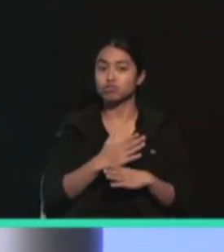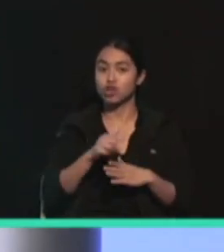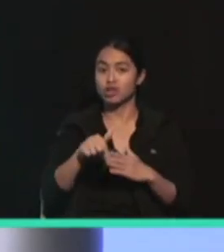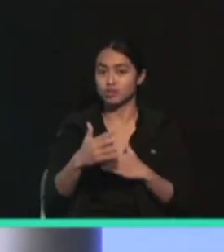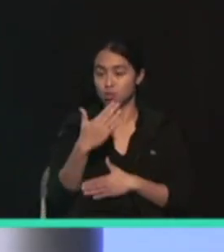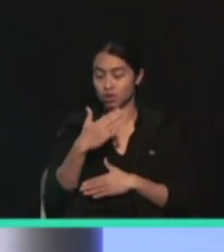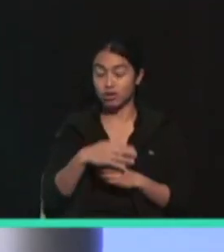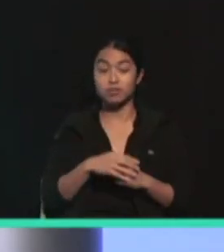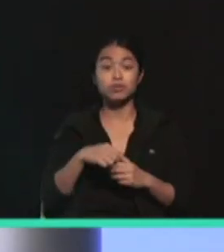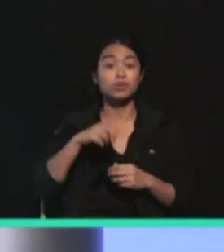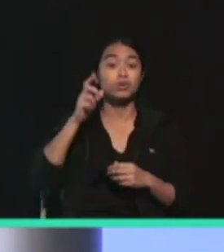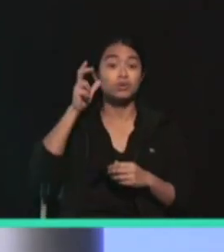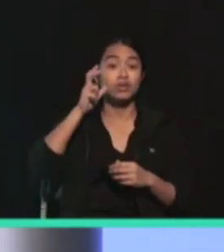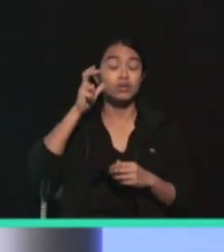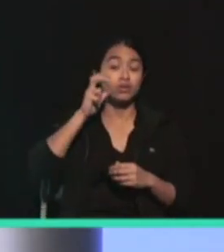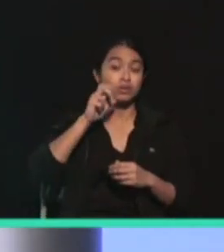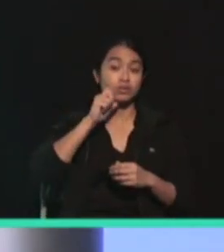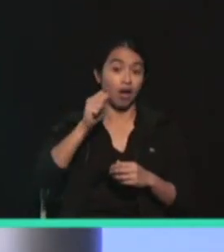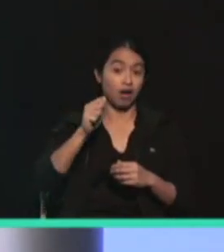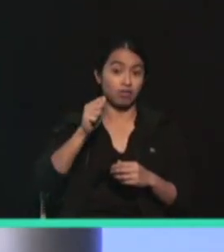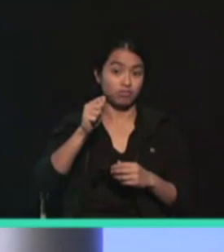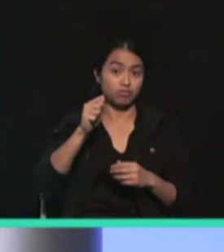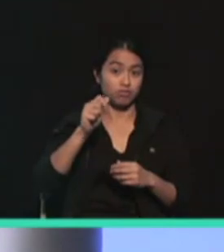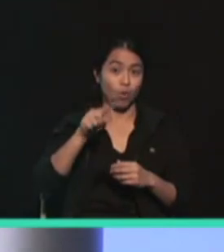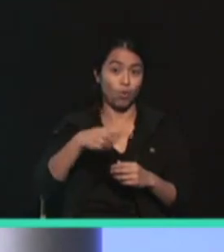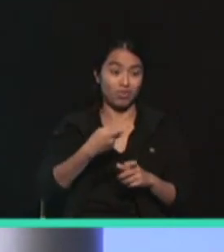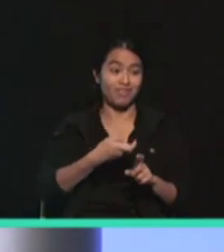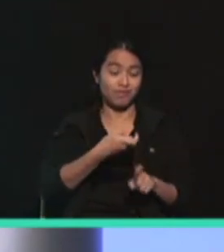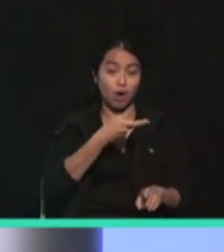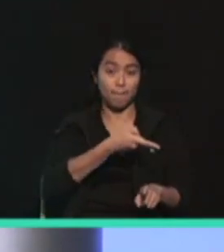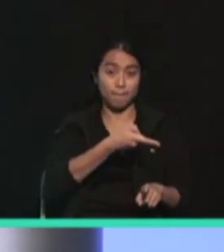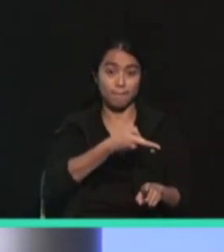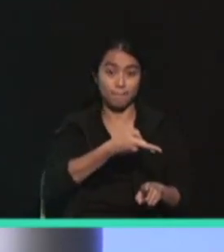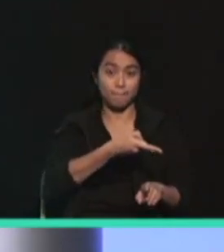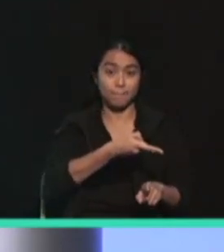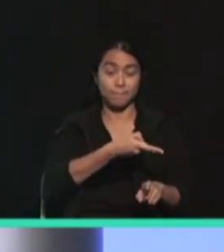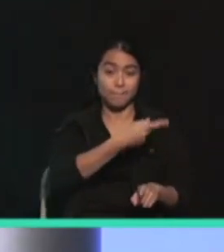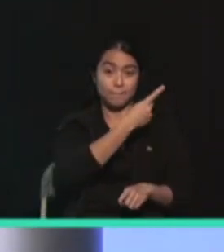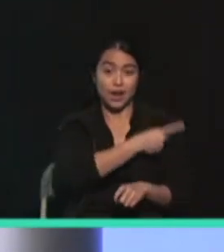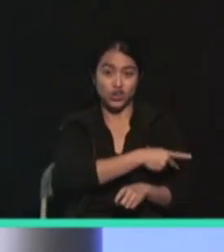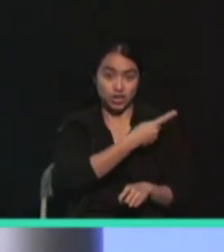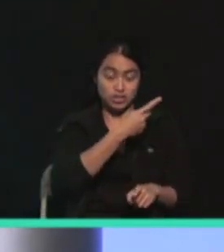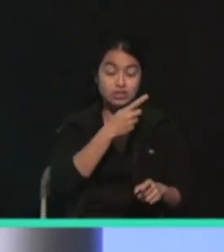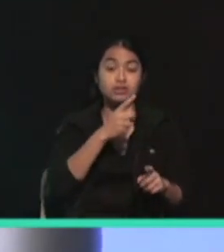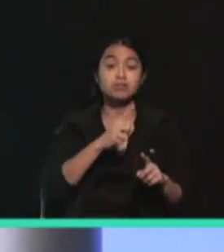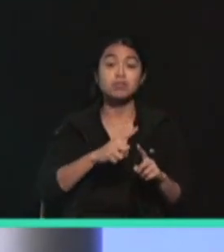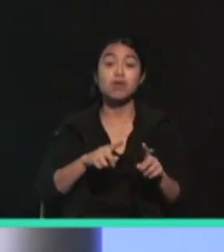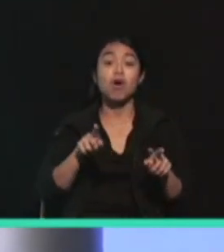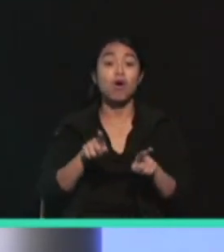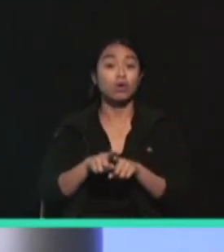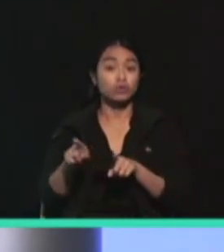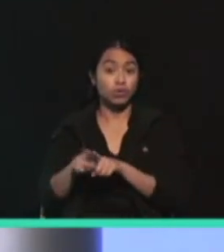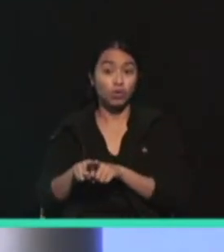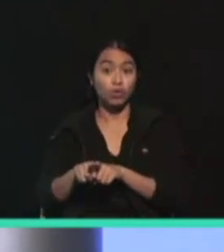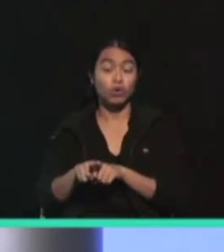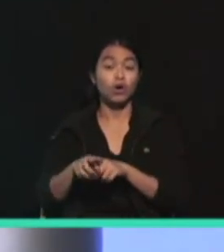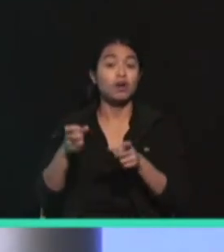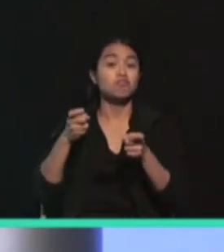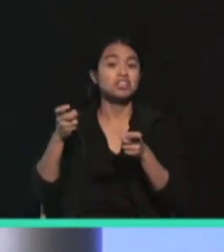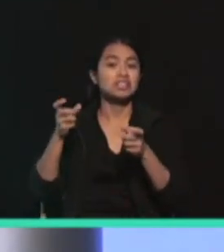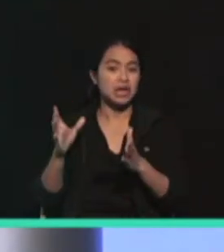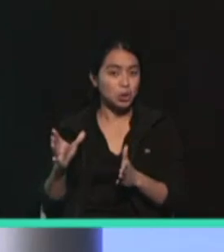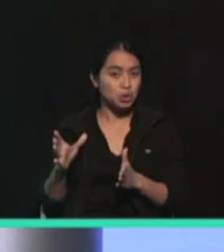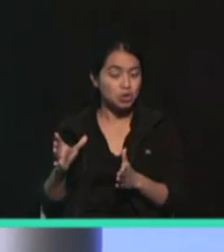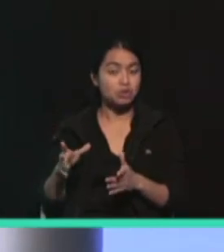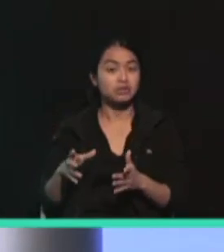morning, and you will hear not just from participants who have experienced the CHIP program, but also facilitators and